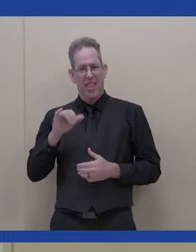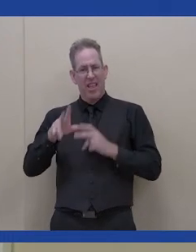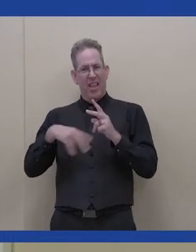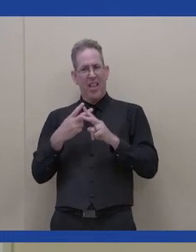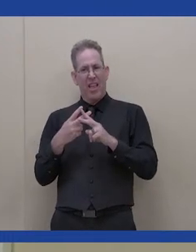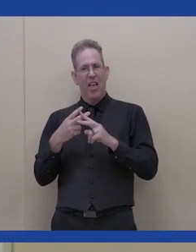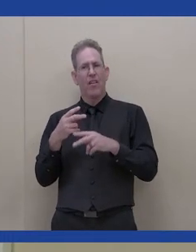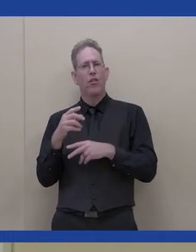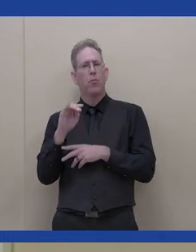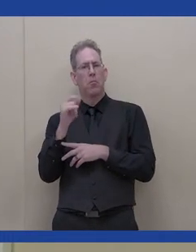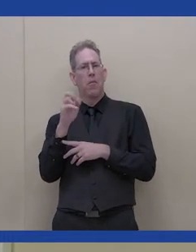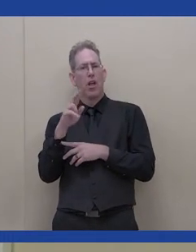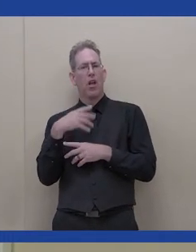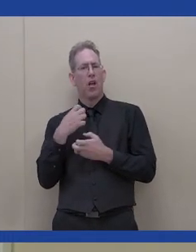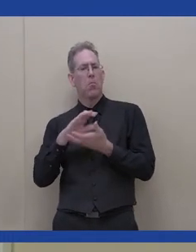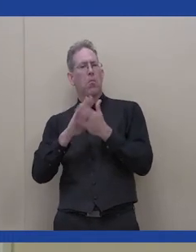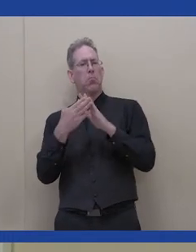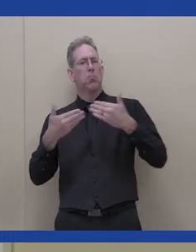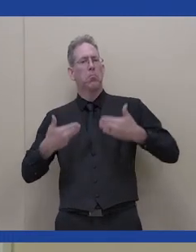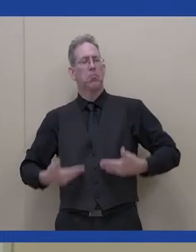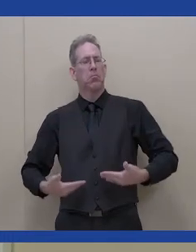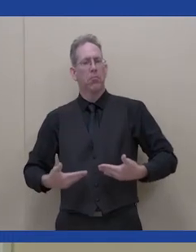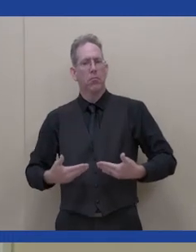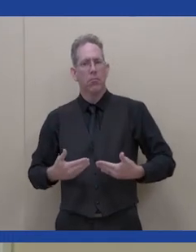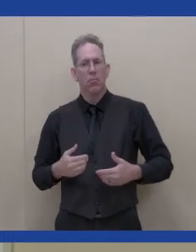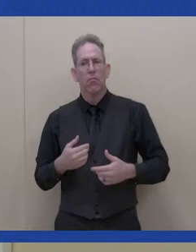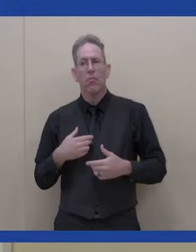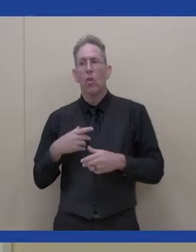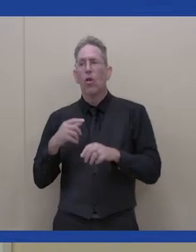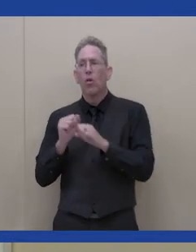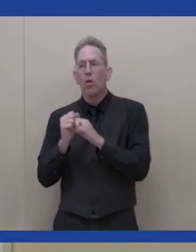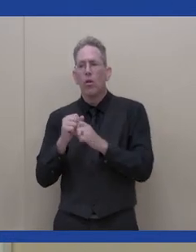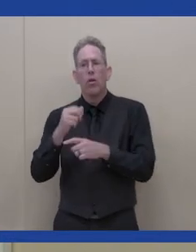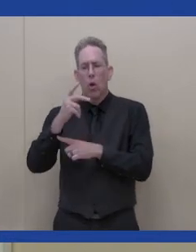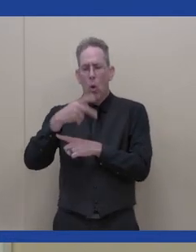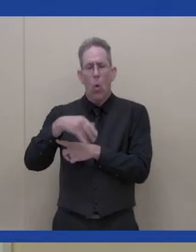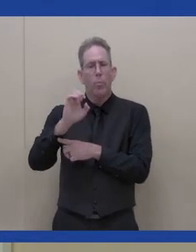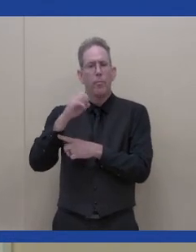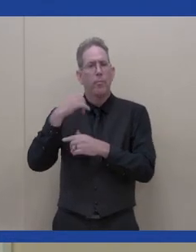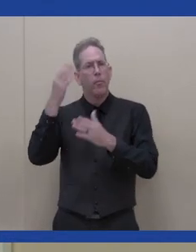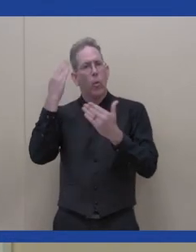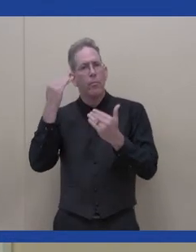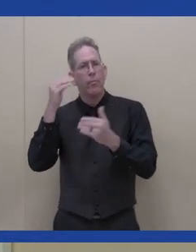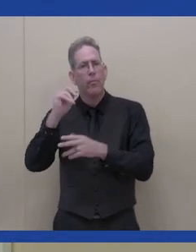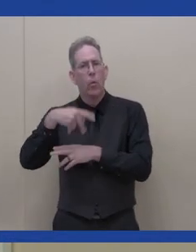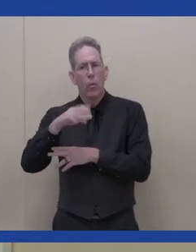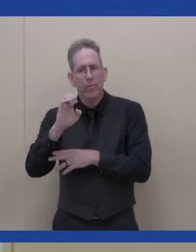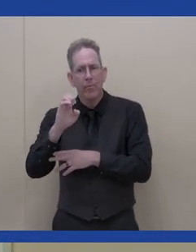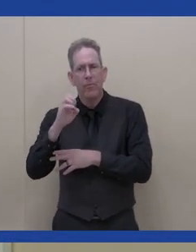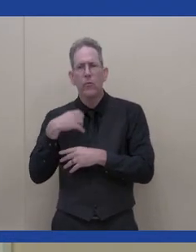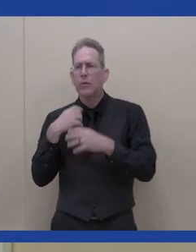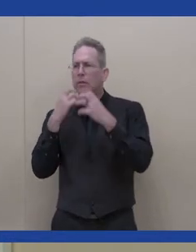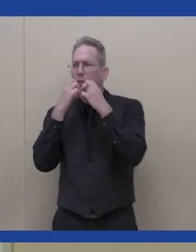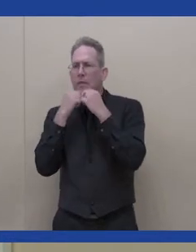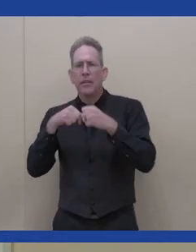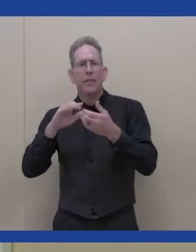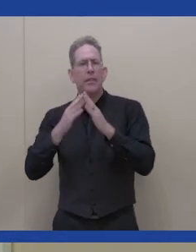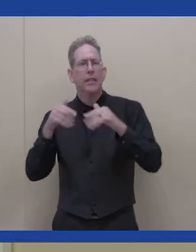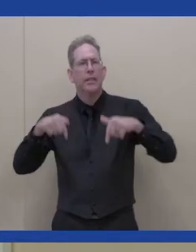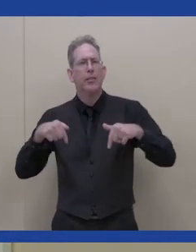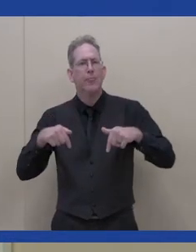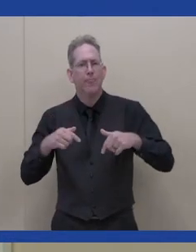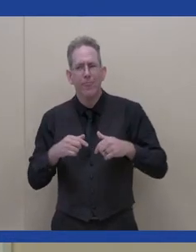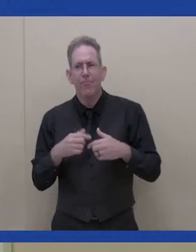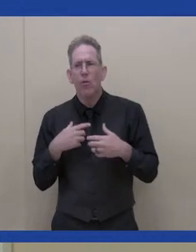be. I will lead with hope and with a love for our city, working in collaboration with all of you in this room and